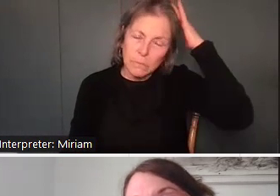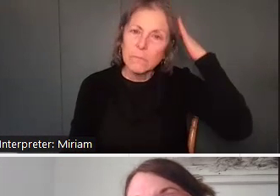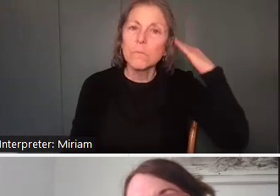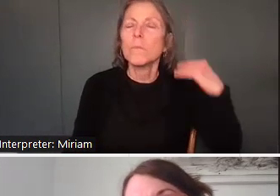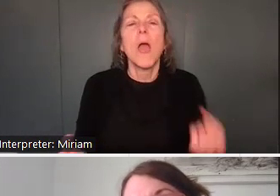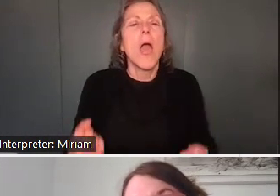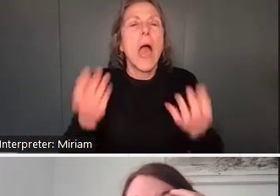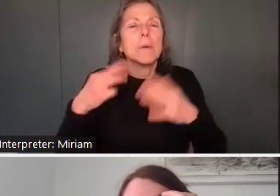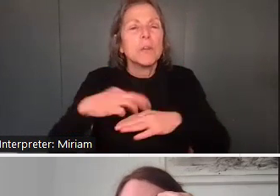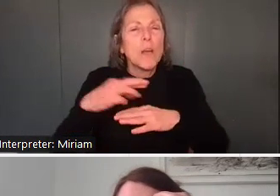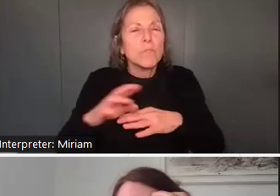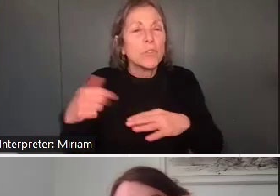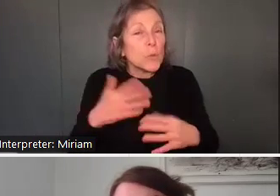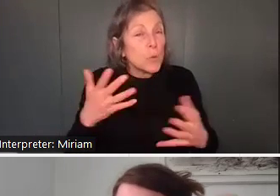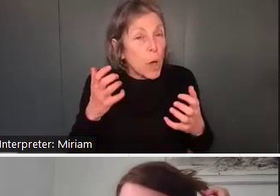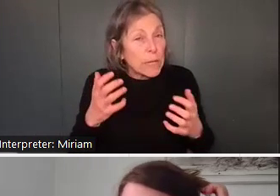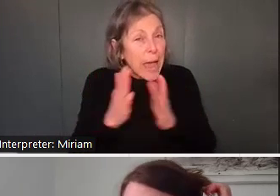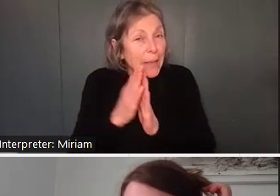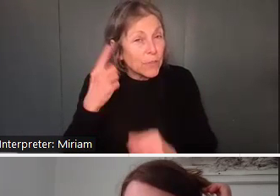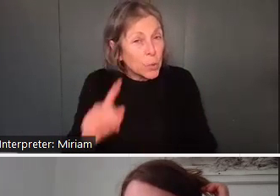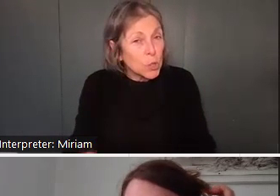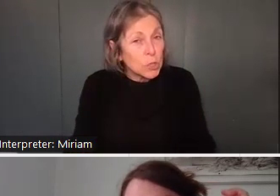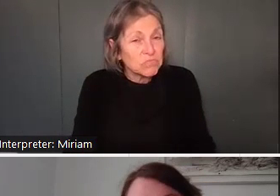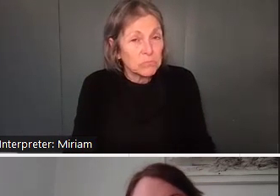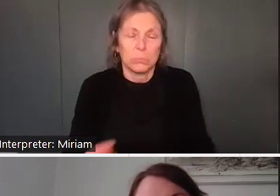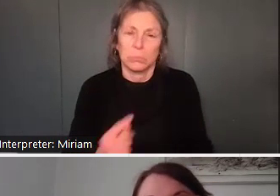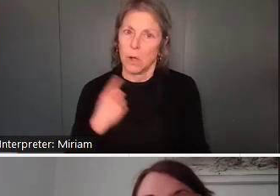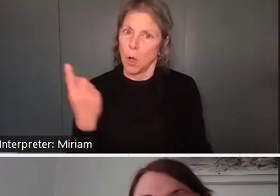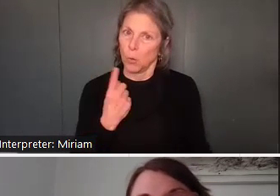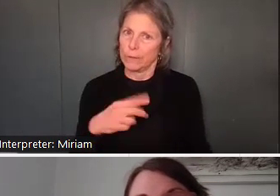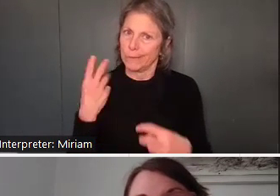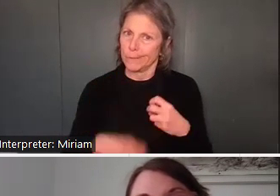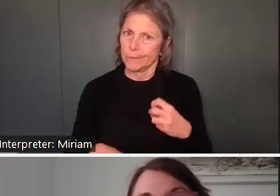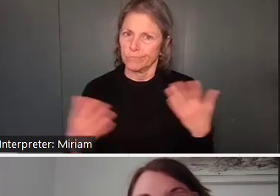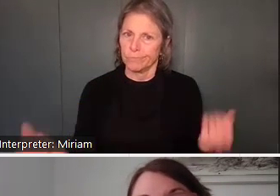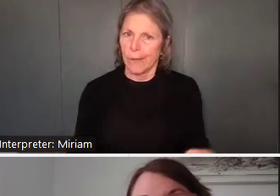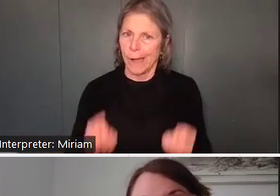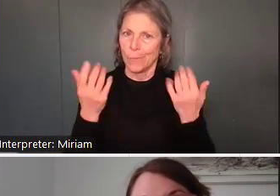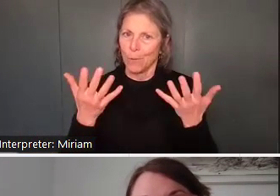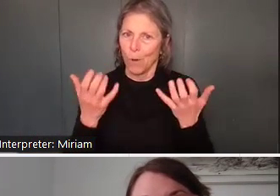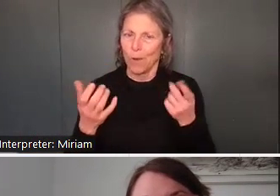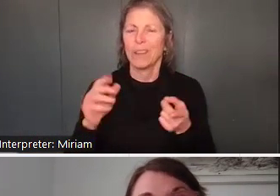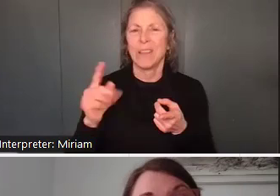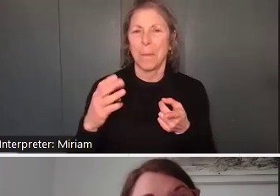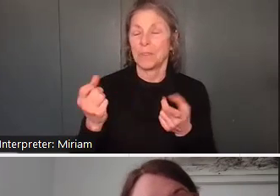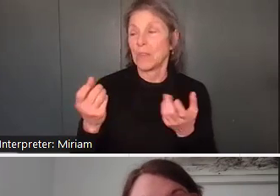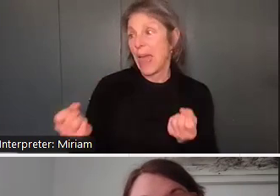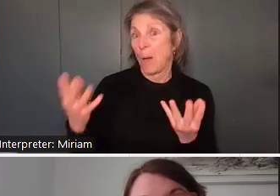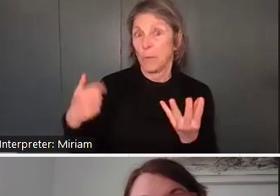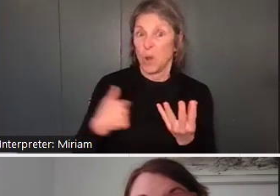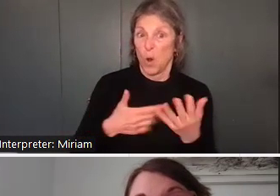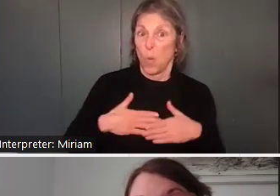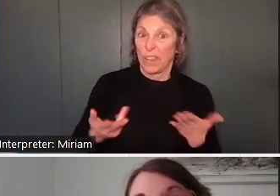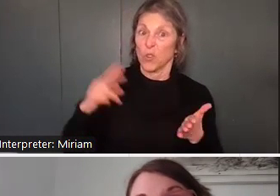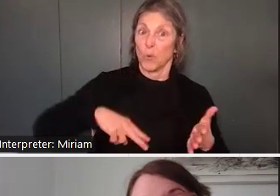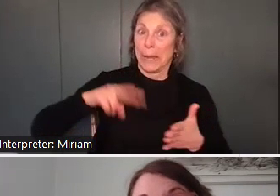How many references do we want to ask for? Because that's always there's always How many do you want to read? That's what I know.